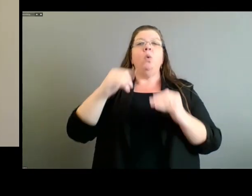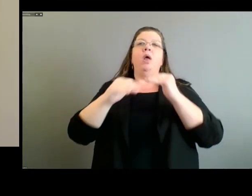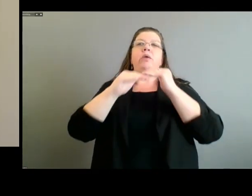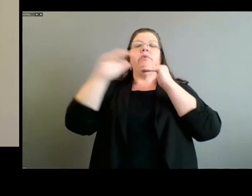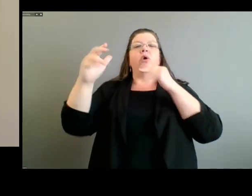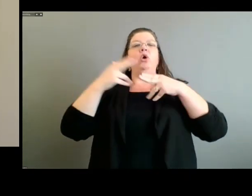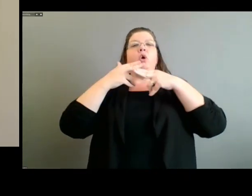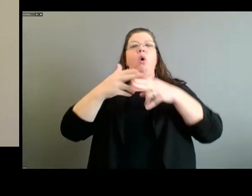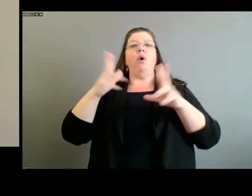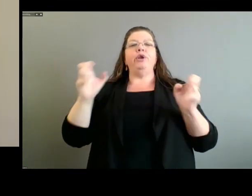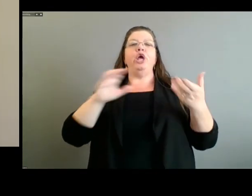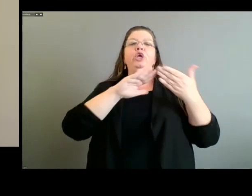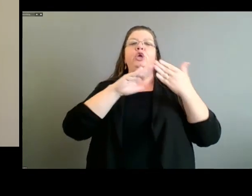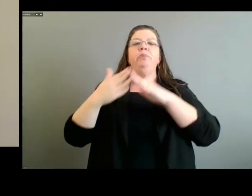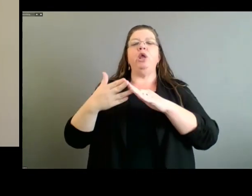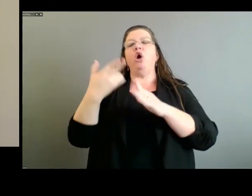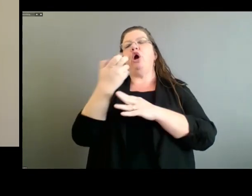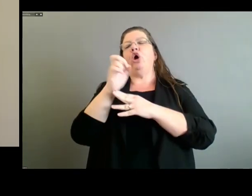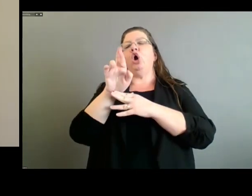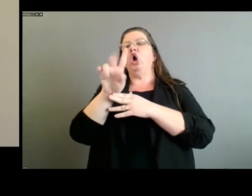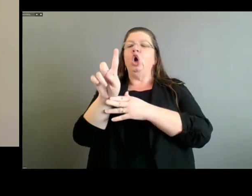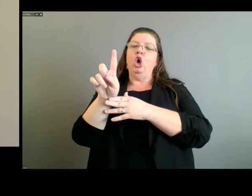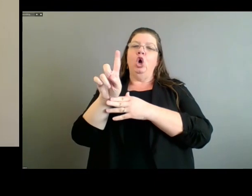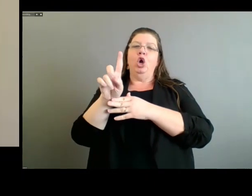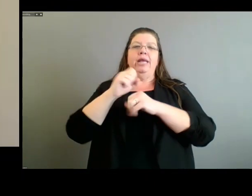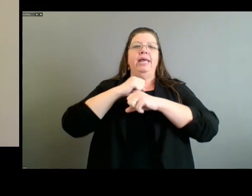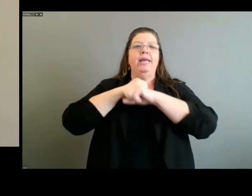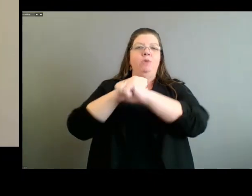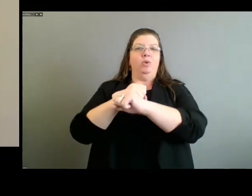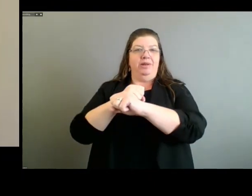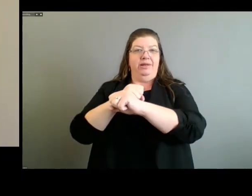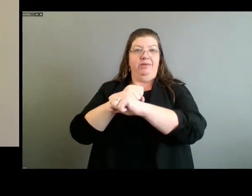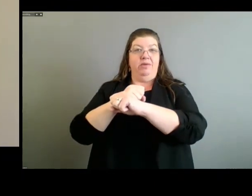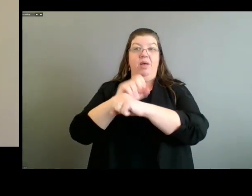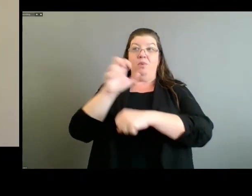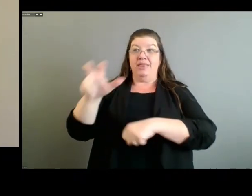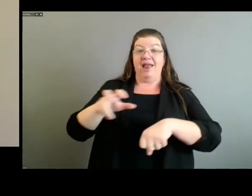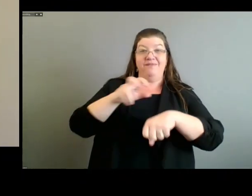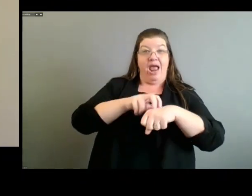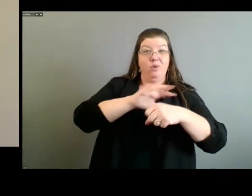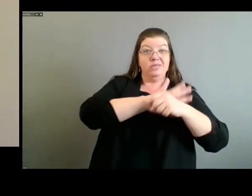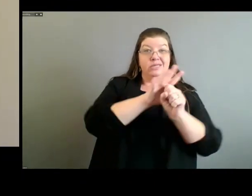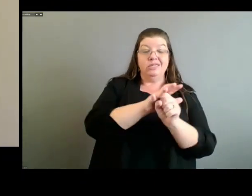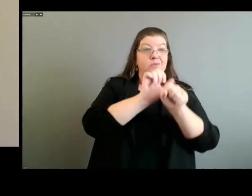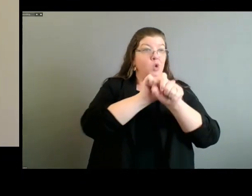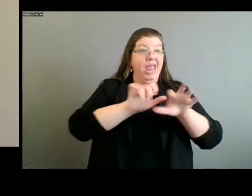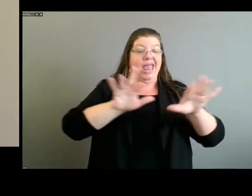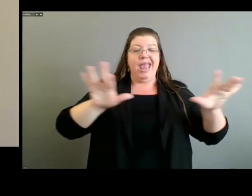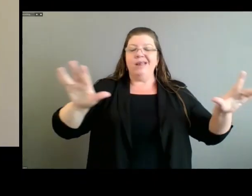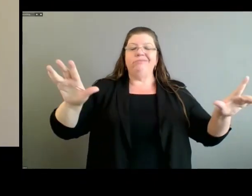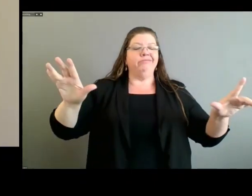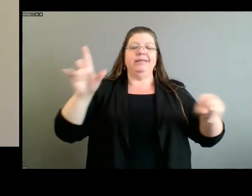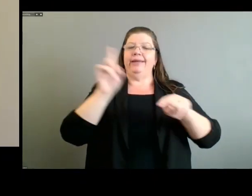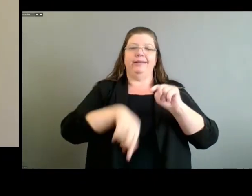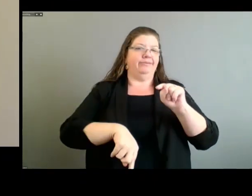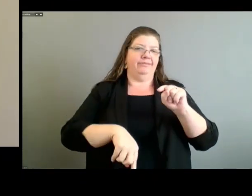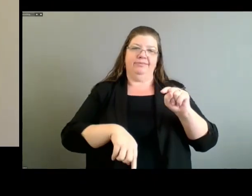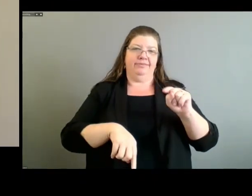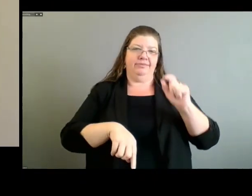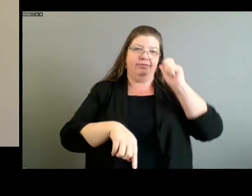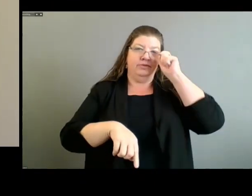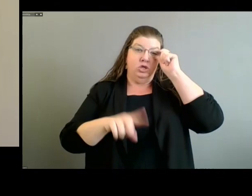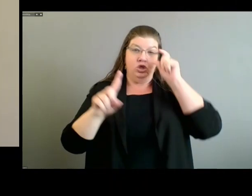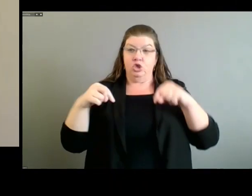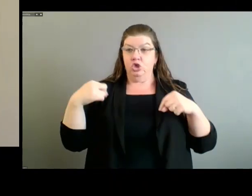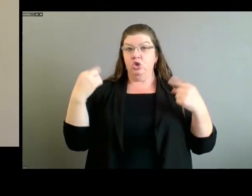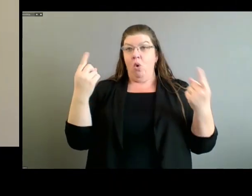so-called community or herd immunity, where the virus is no longer able to spread widely. So